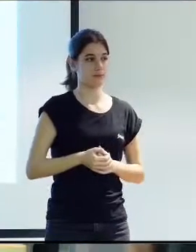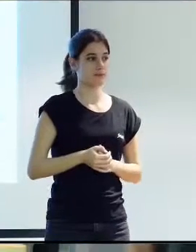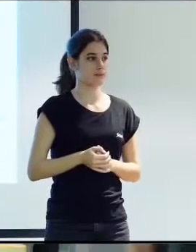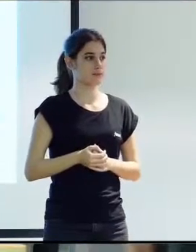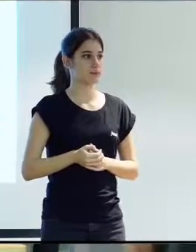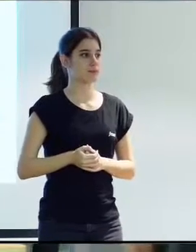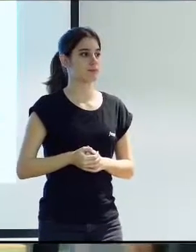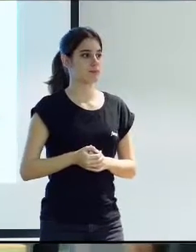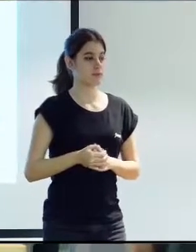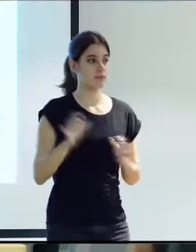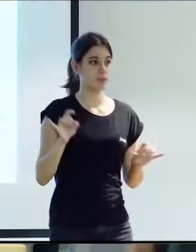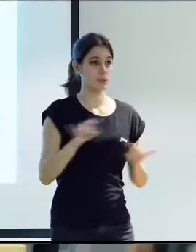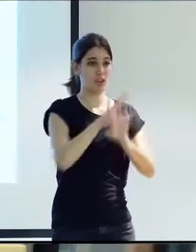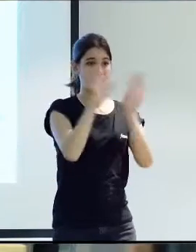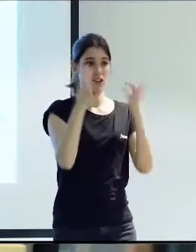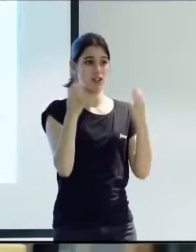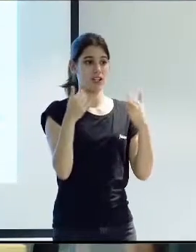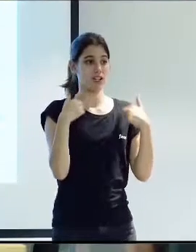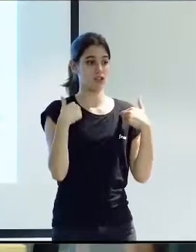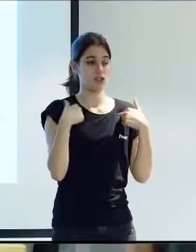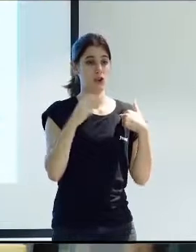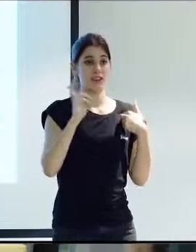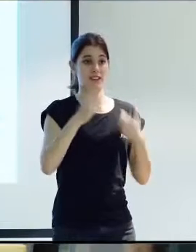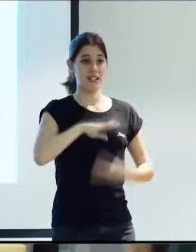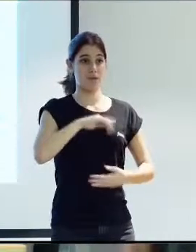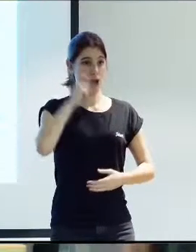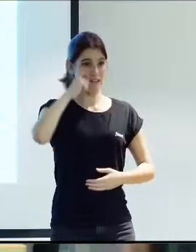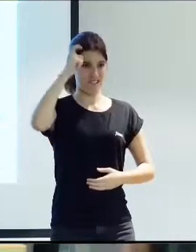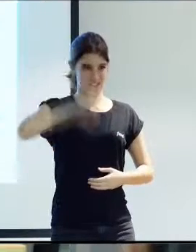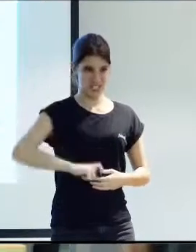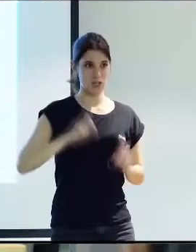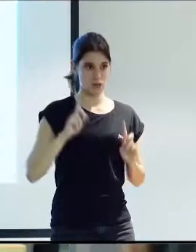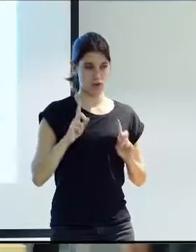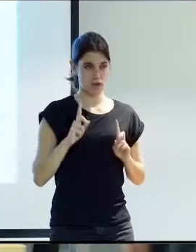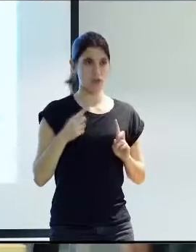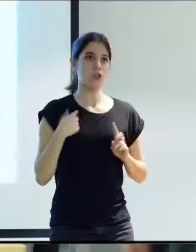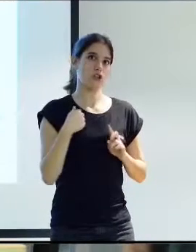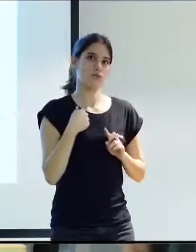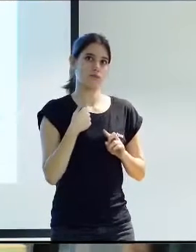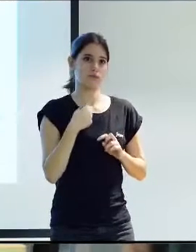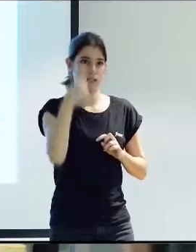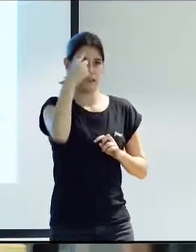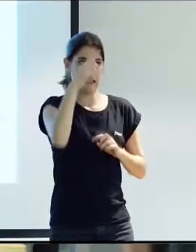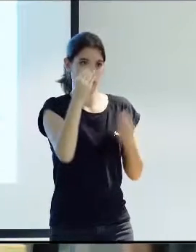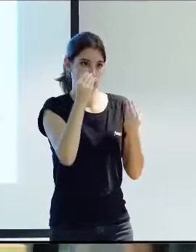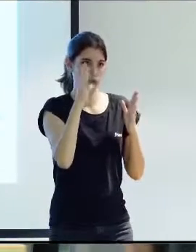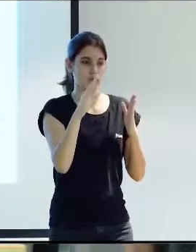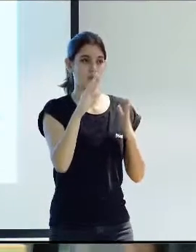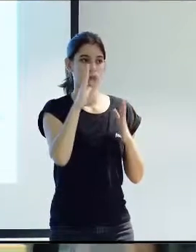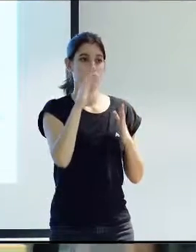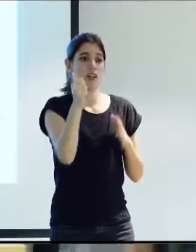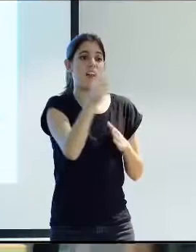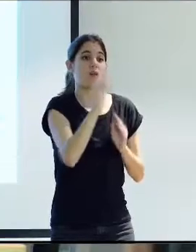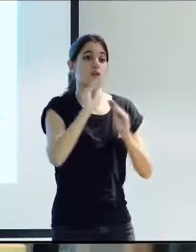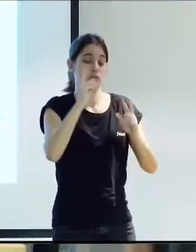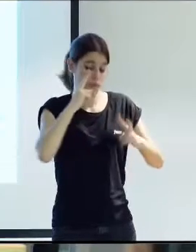self-determination. So even though my functional diversity is a physical one, and this is what I mostly understand about,